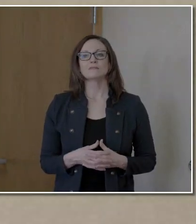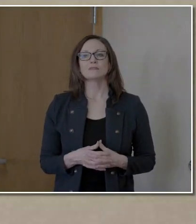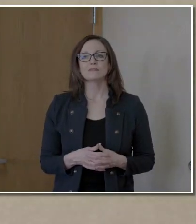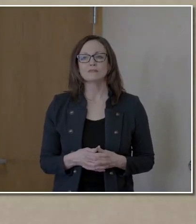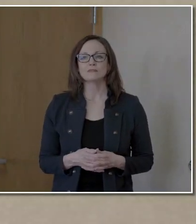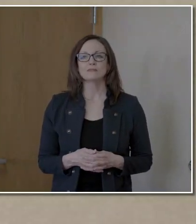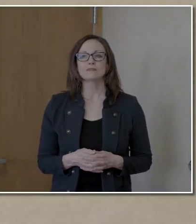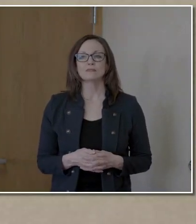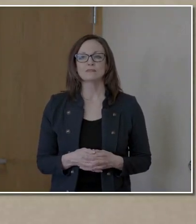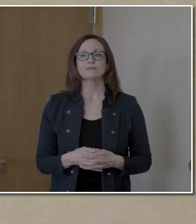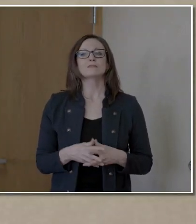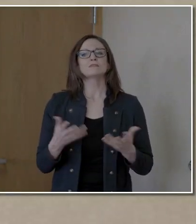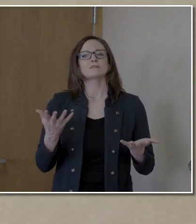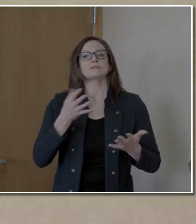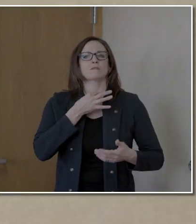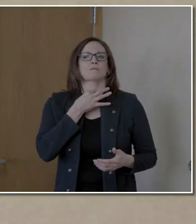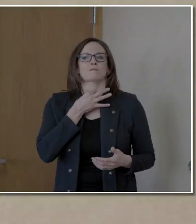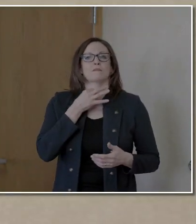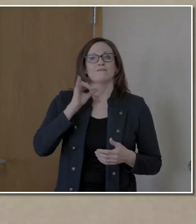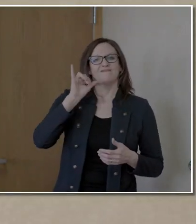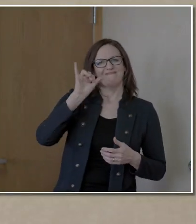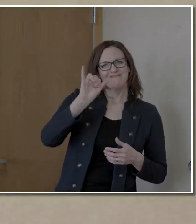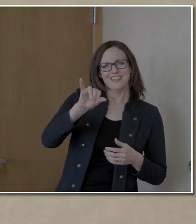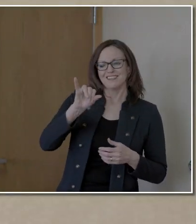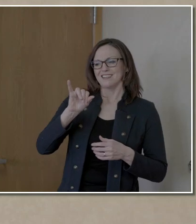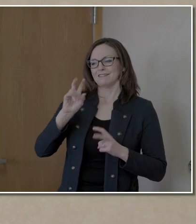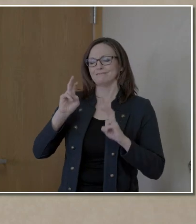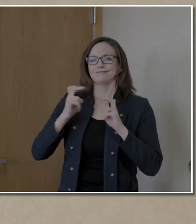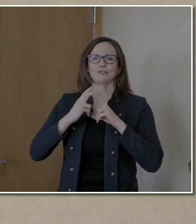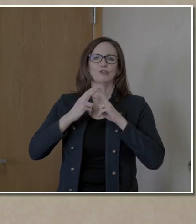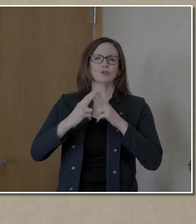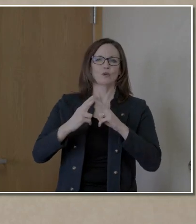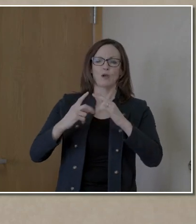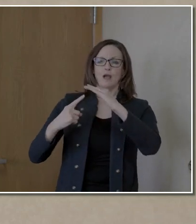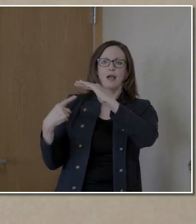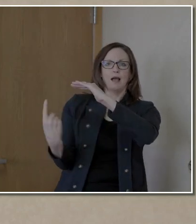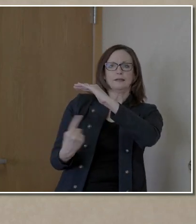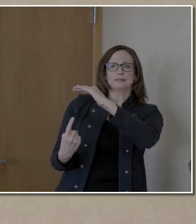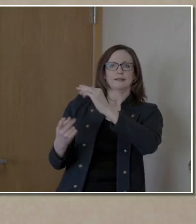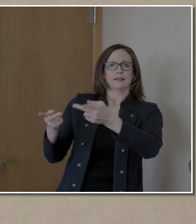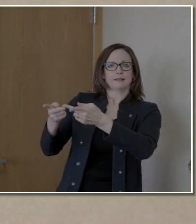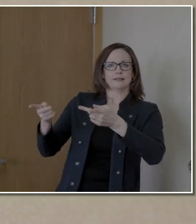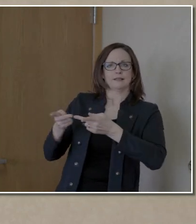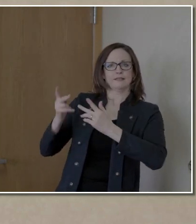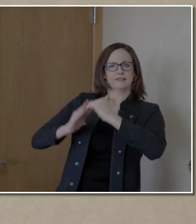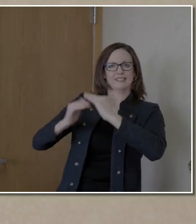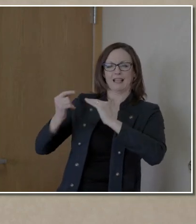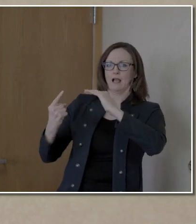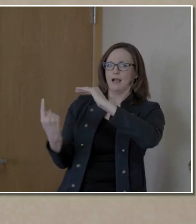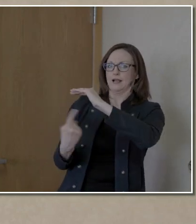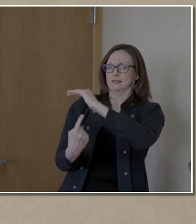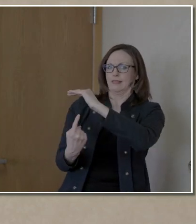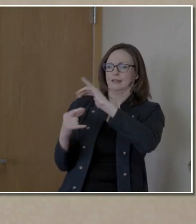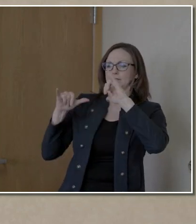We'll have to get you that number of patients after the call, Sean. I don't have the current number or the total number right at my